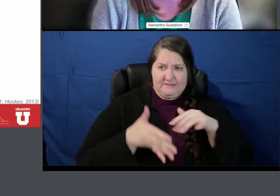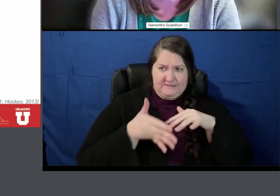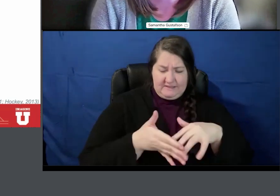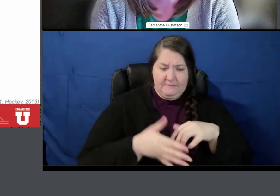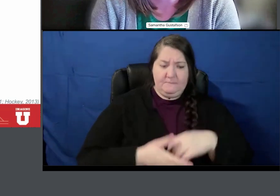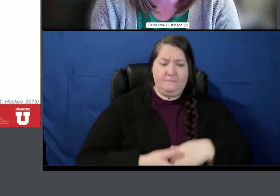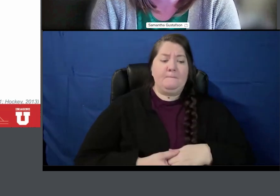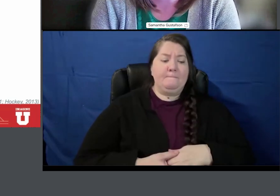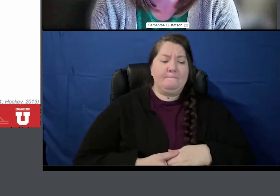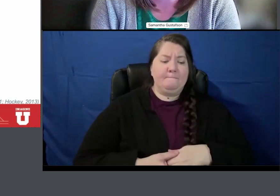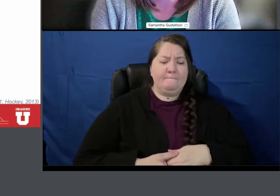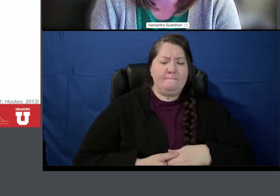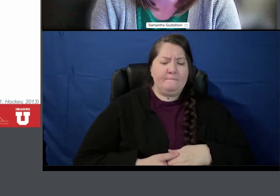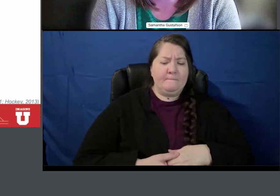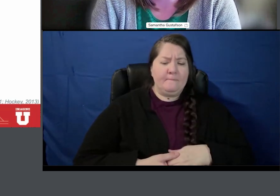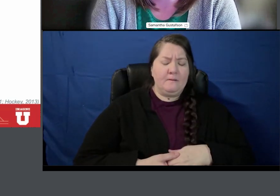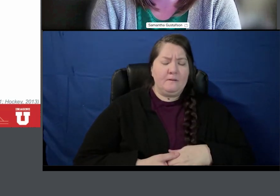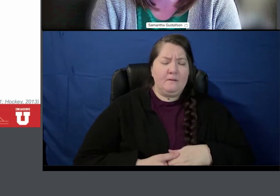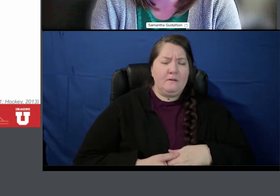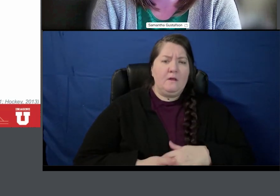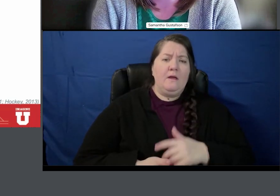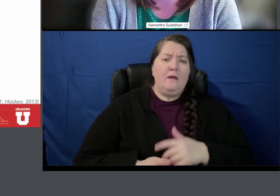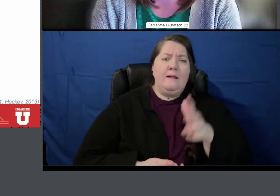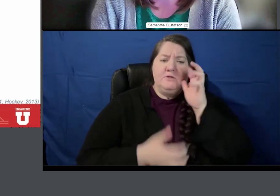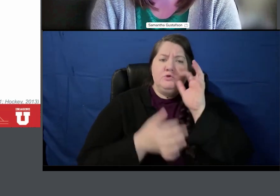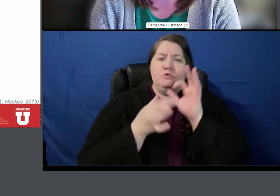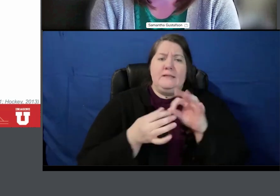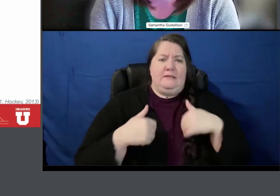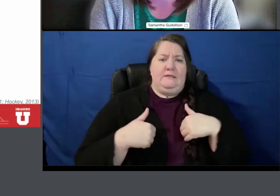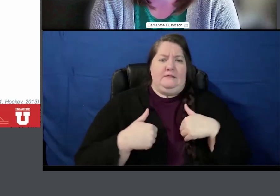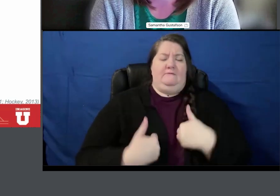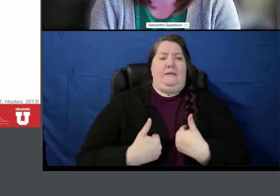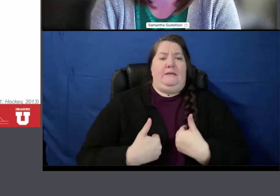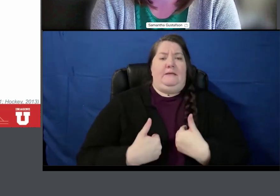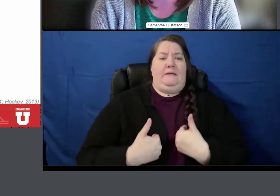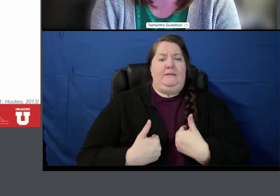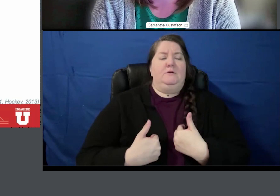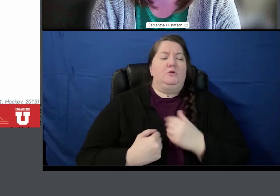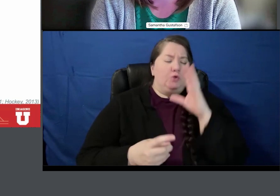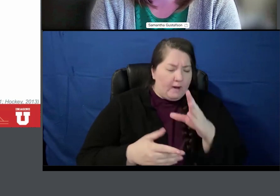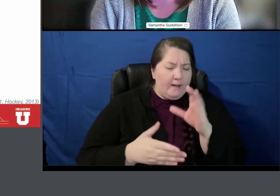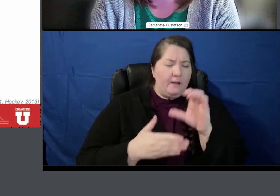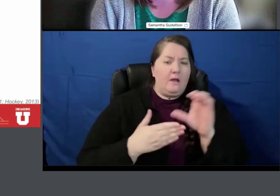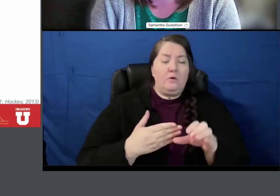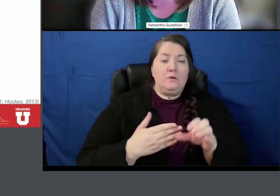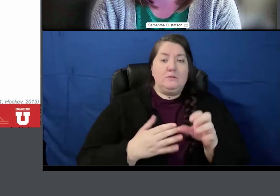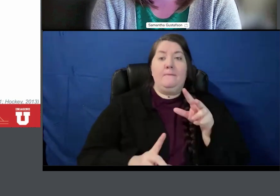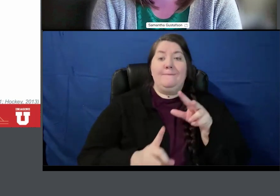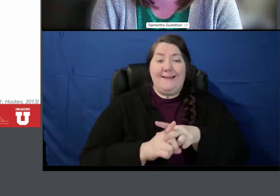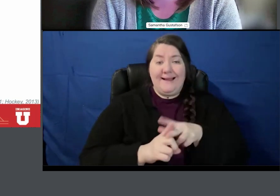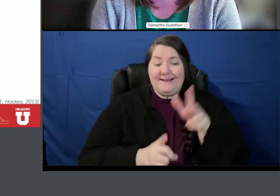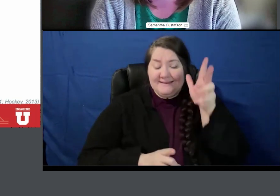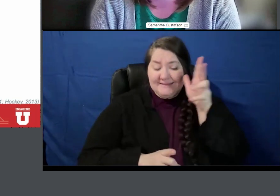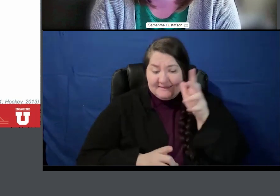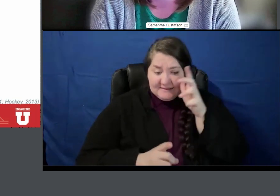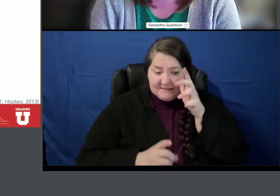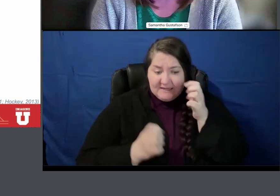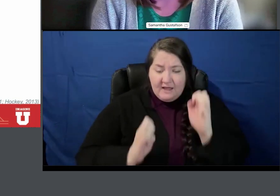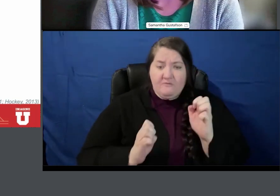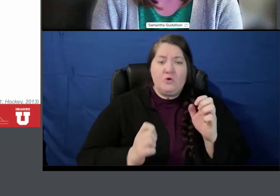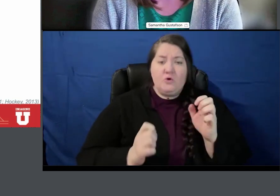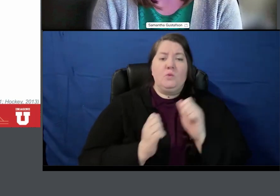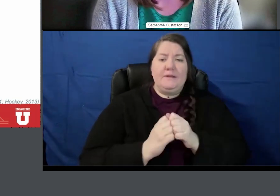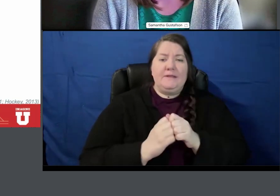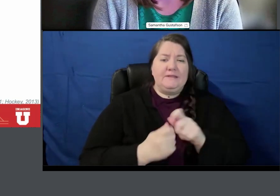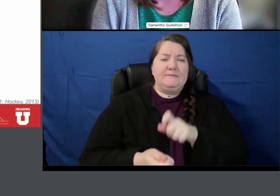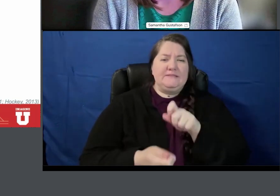we think that listening related fatigue is a direct consequence of applied listening effort under certain conditions.